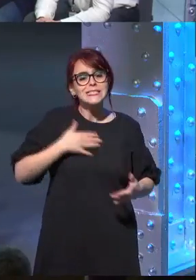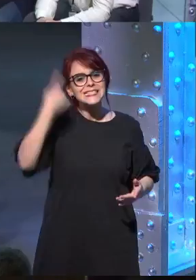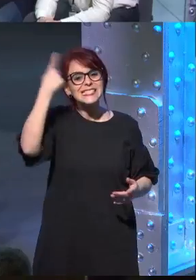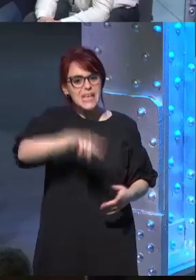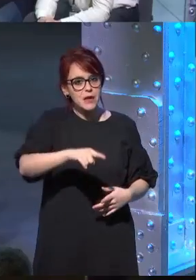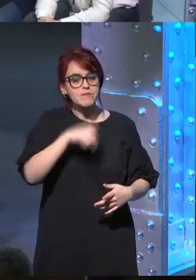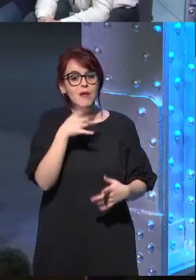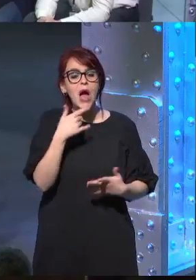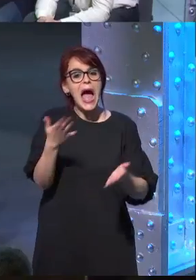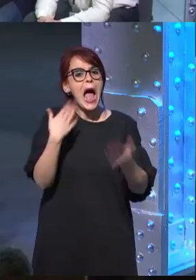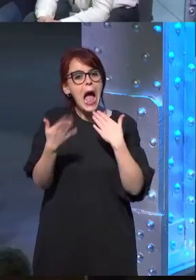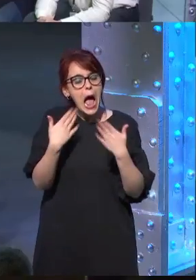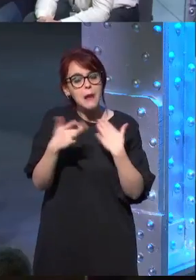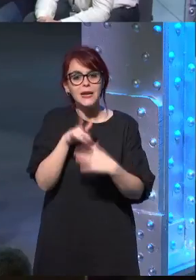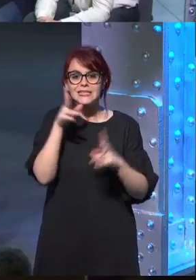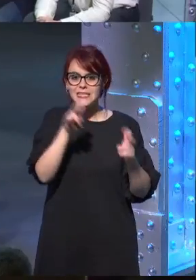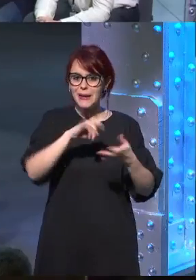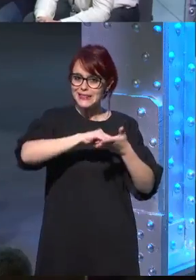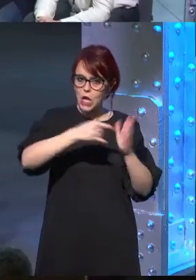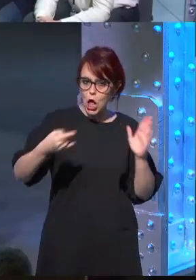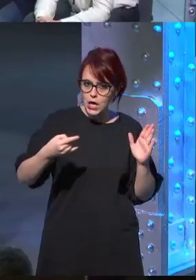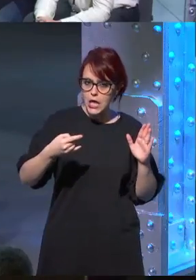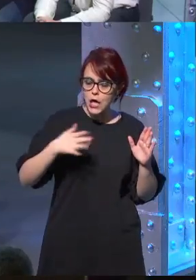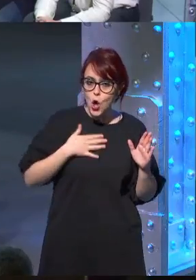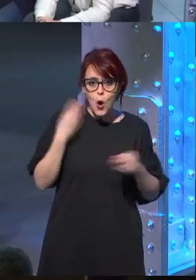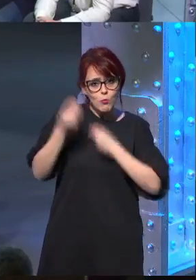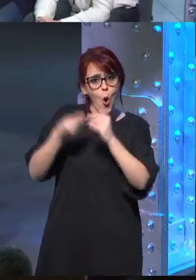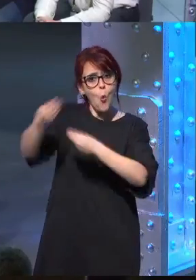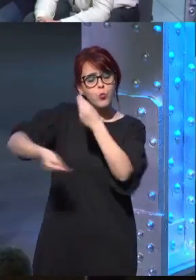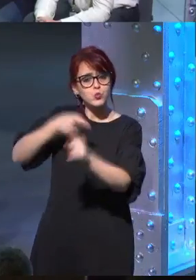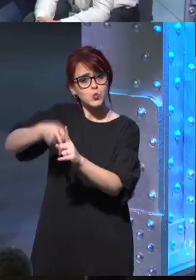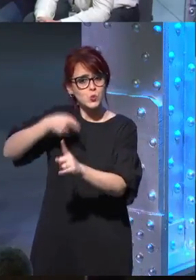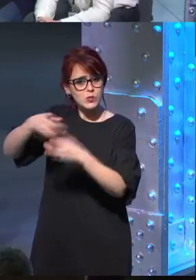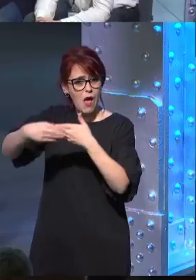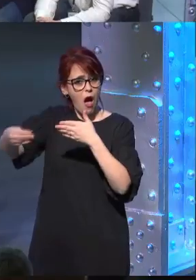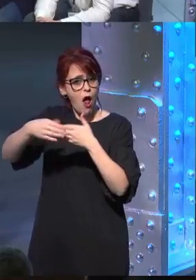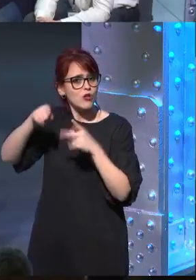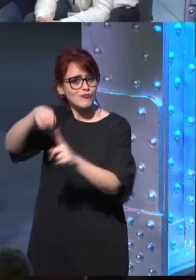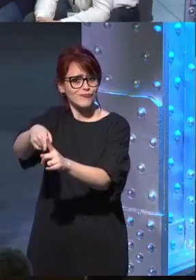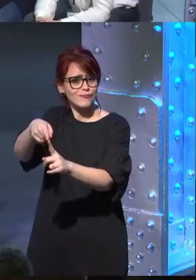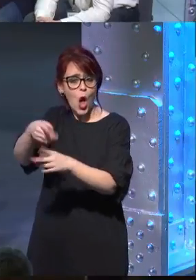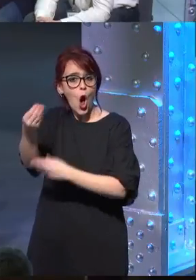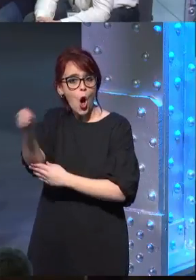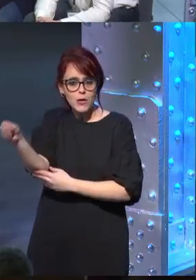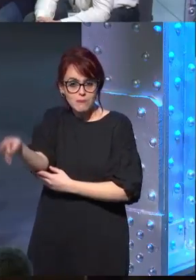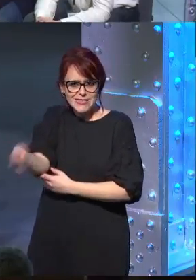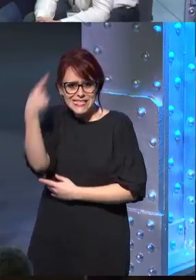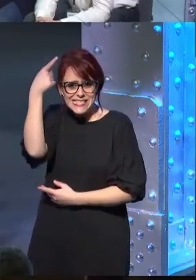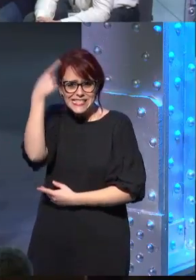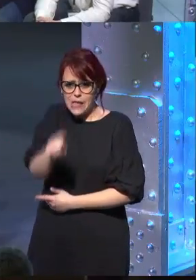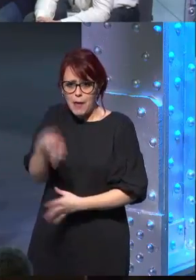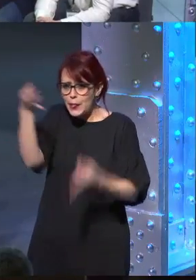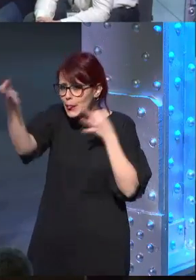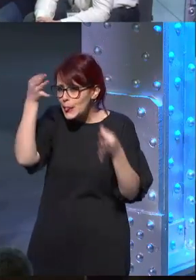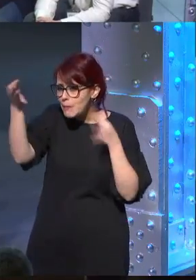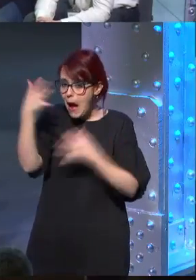responsible. I know this, and I feel that because I always learn different things. I think that they are the best users of technology, and the